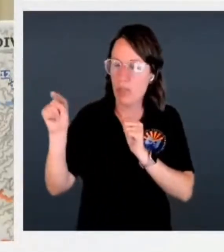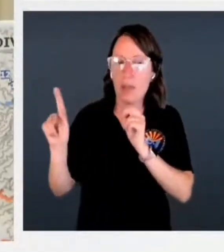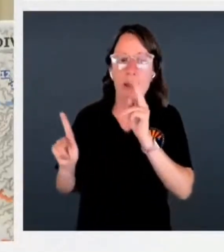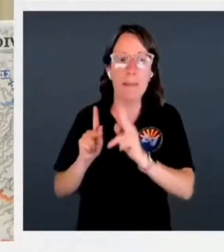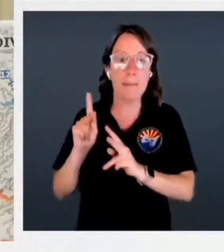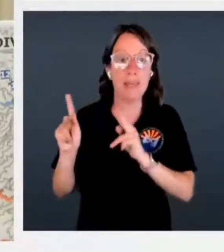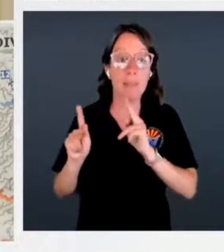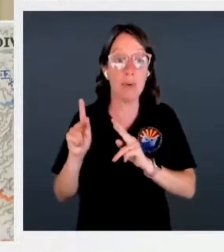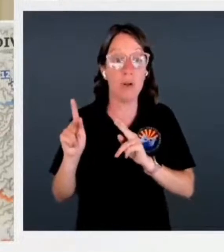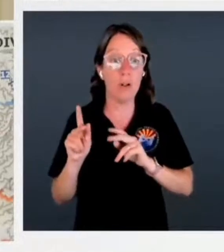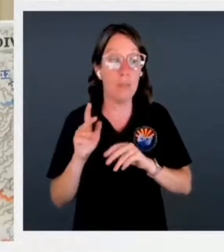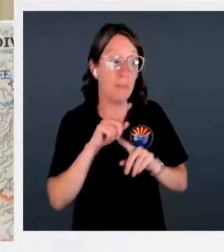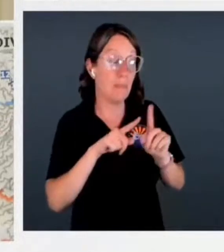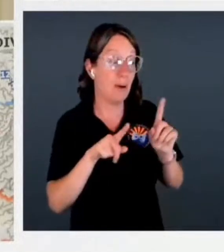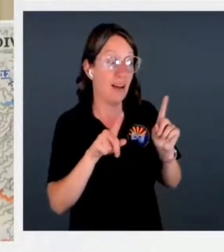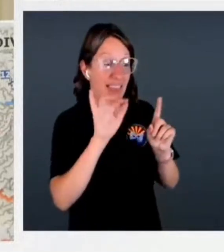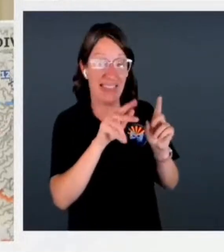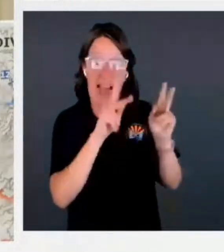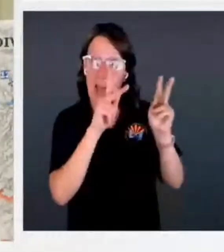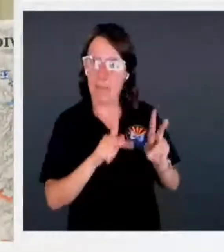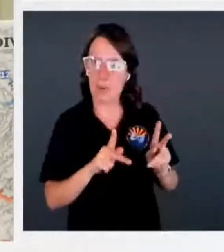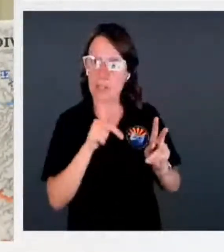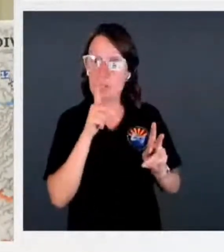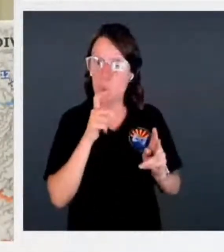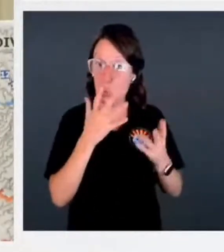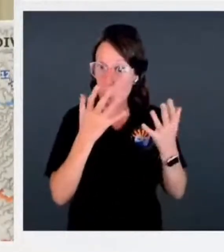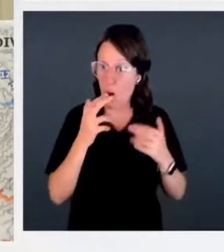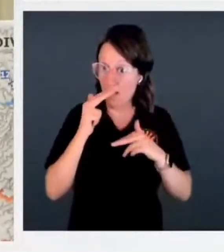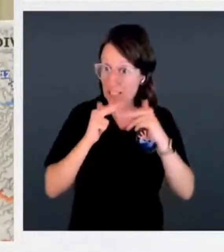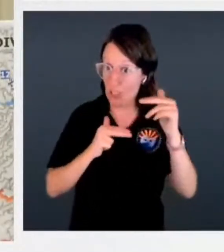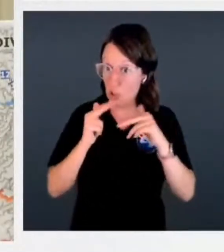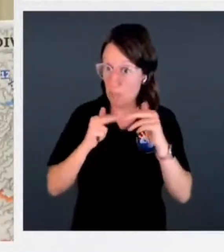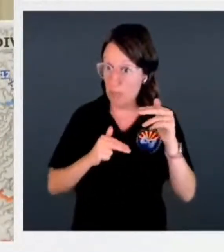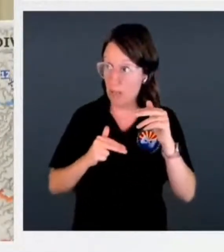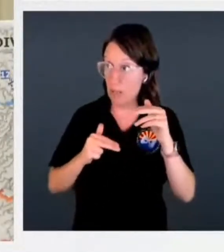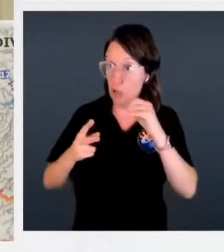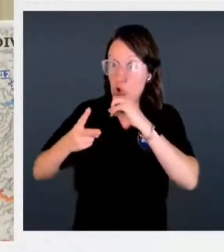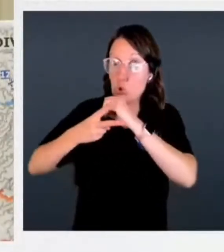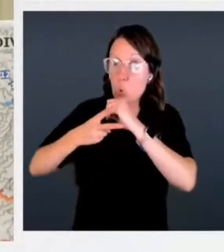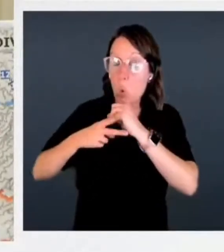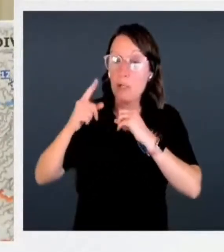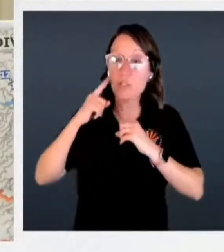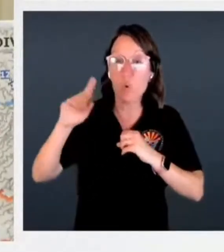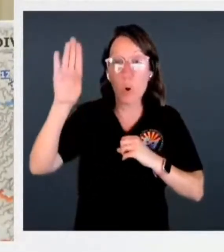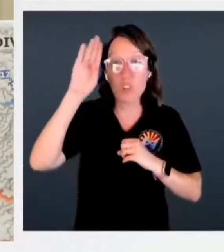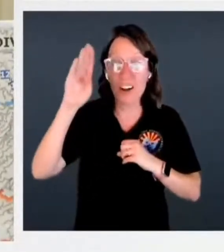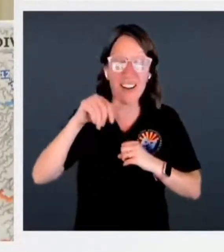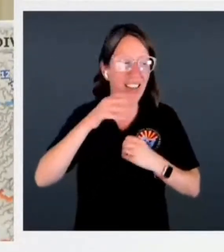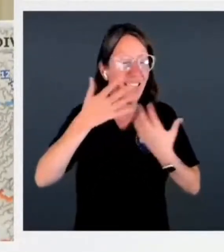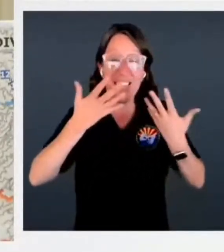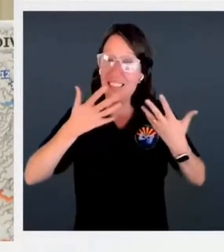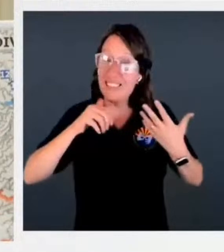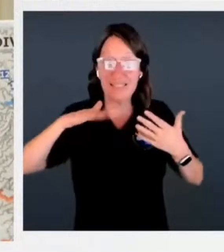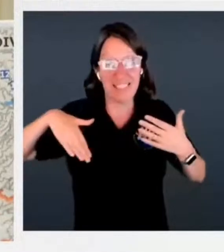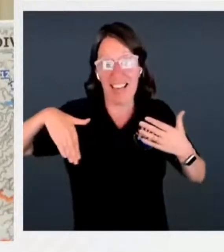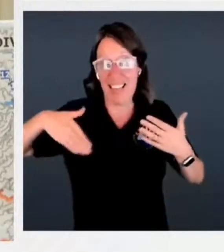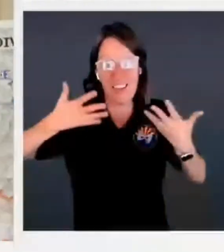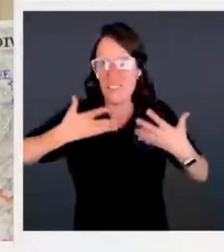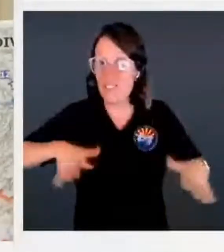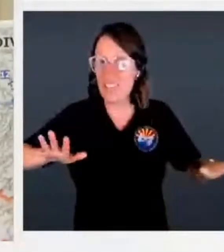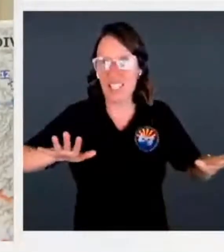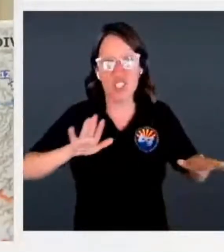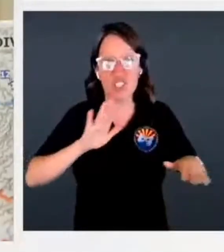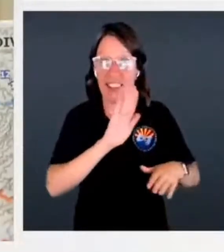set of plans yet. It's basically where we're at with it. But we are allowing, as you mentioned, there was metal buildings that